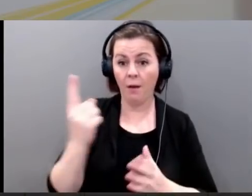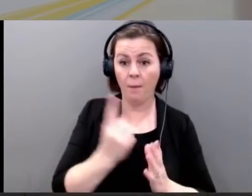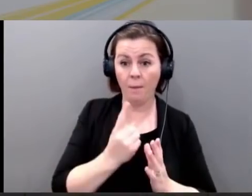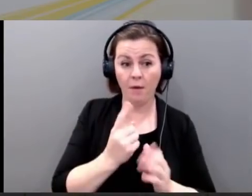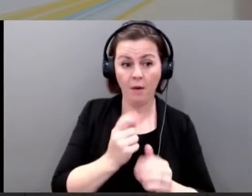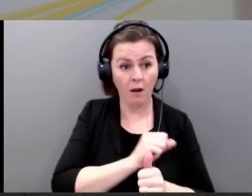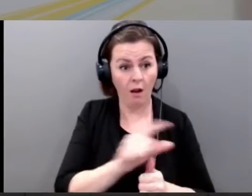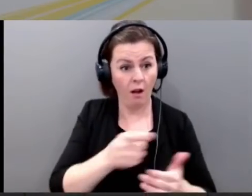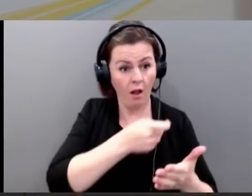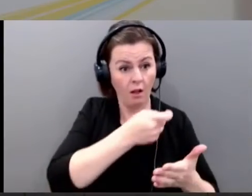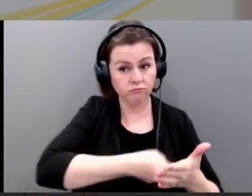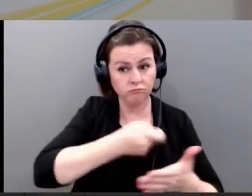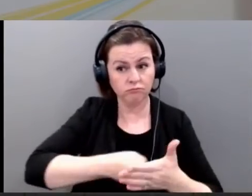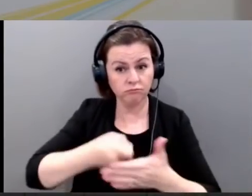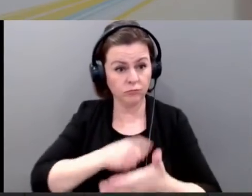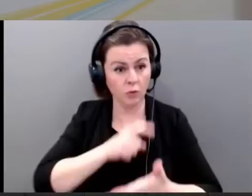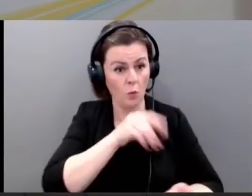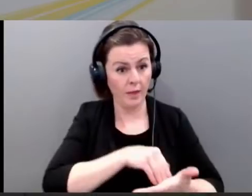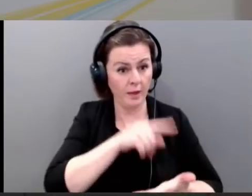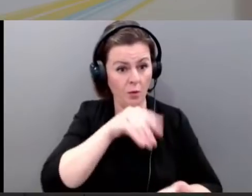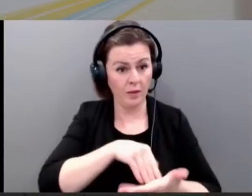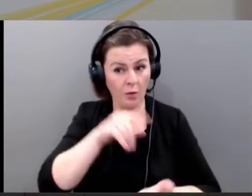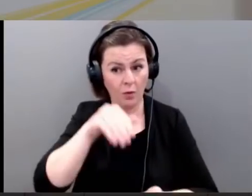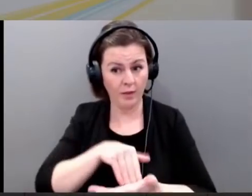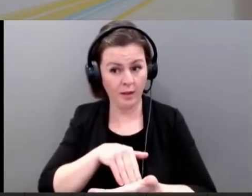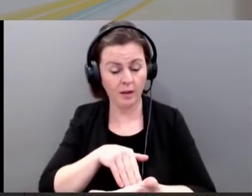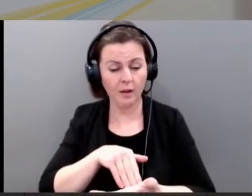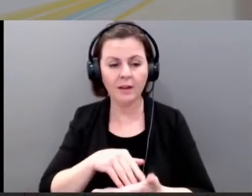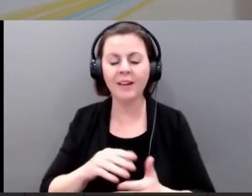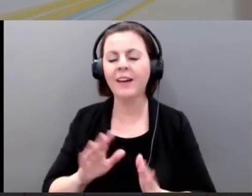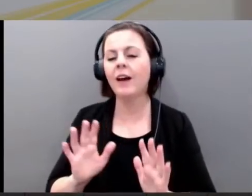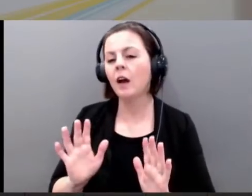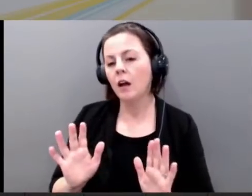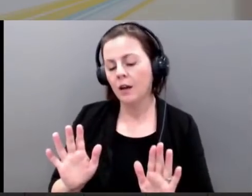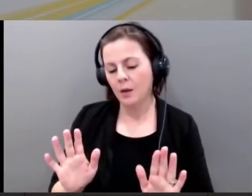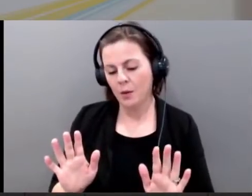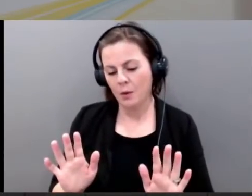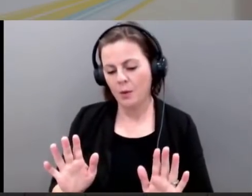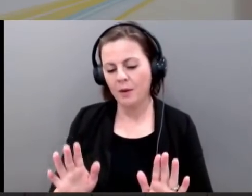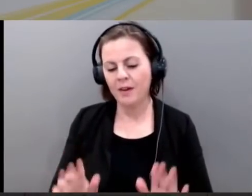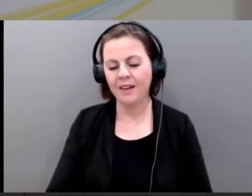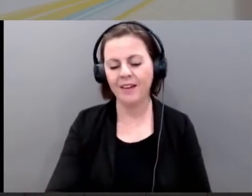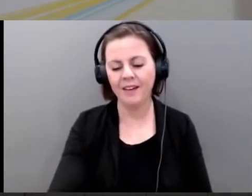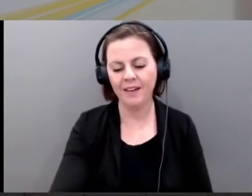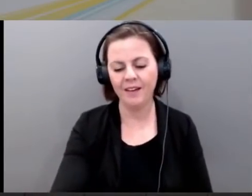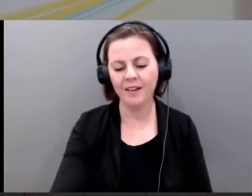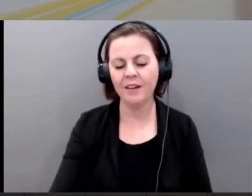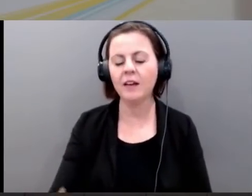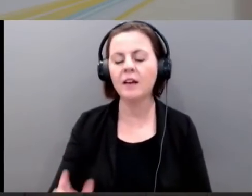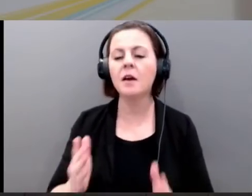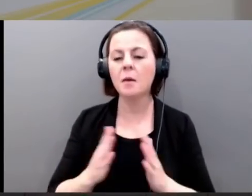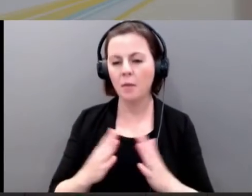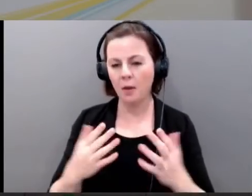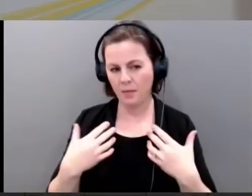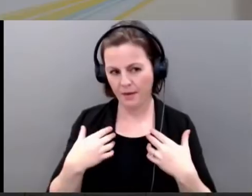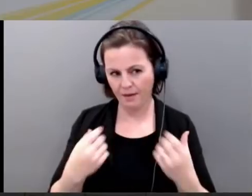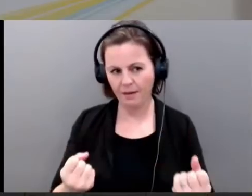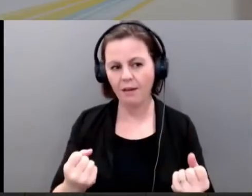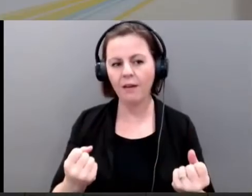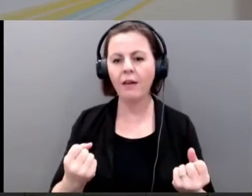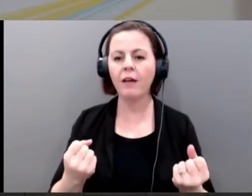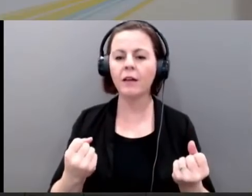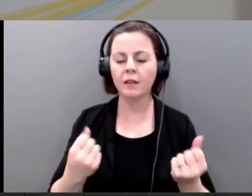$1,000? Well, they could. I mean, it will be in the public health order,